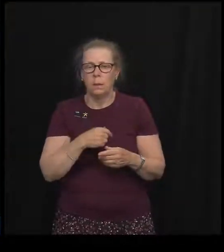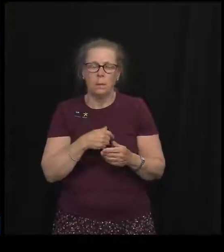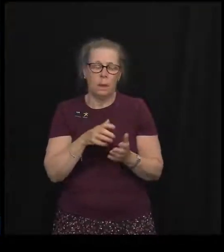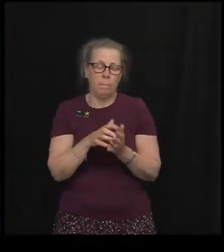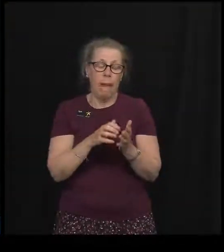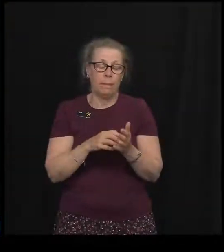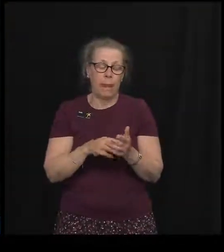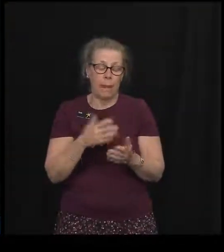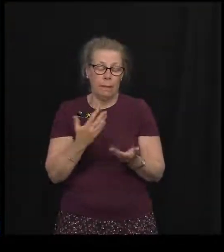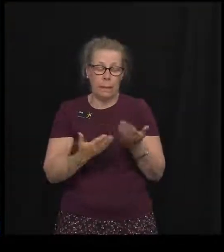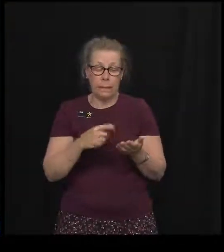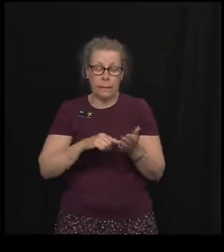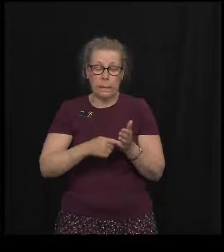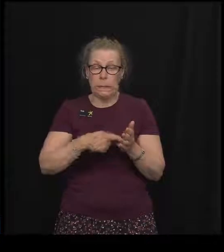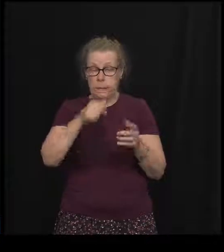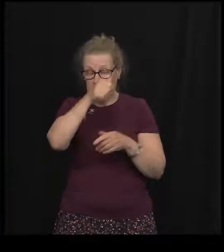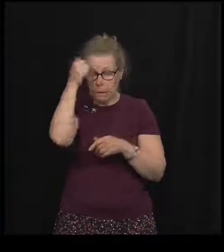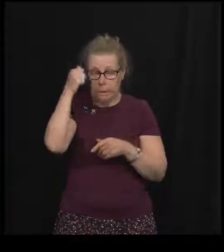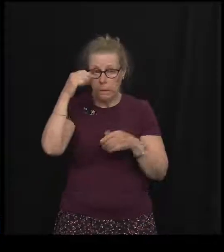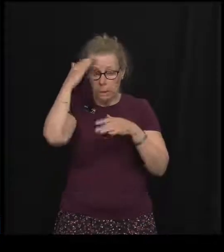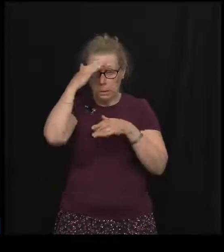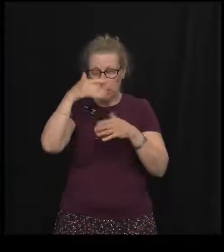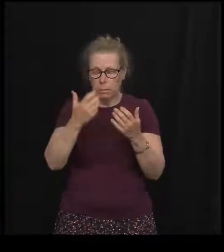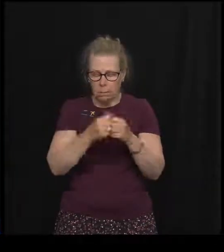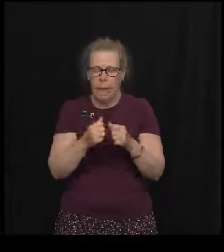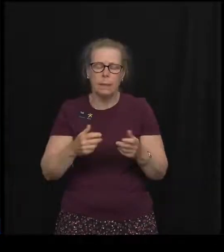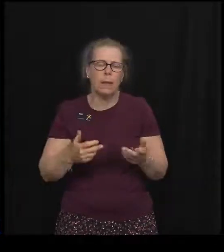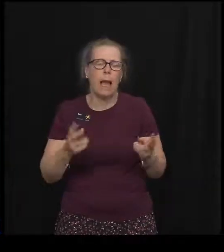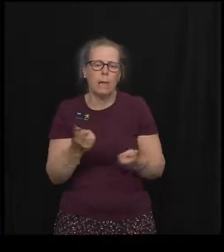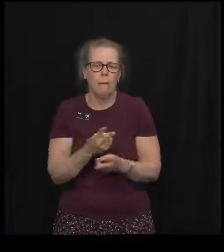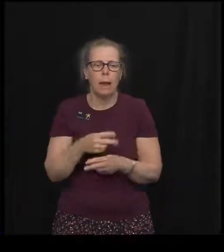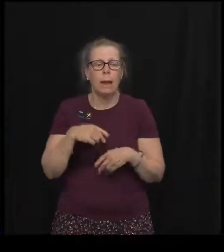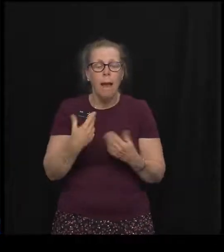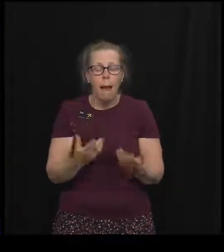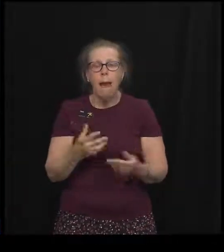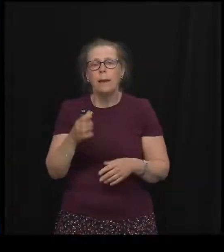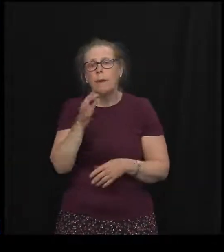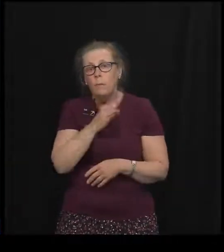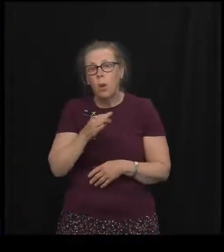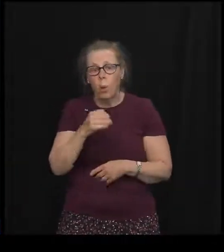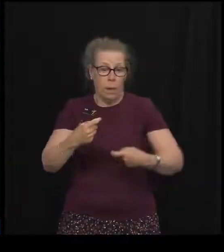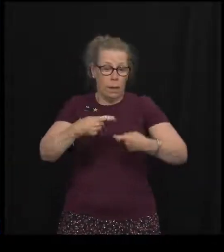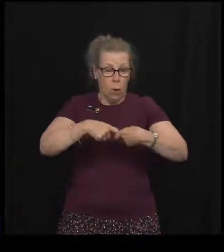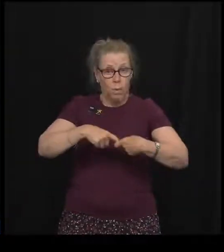hard. Yes. But is it a question about medical doctors and healthcare?